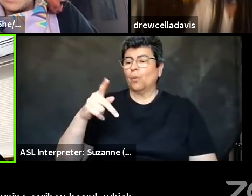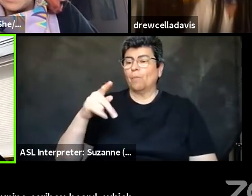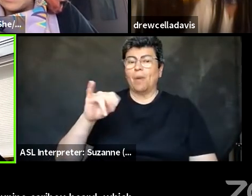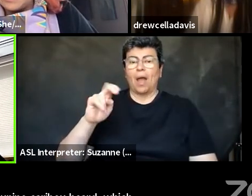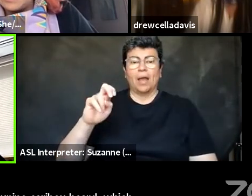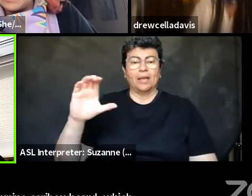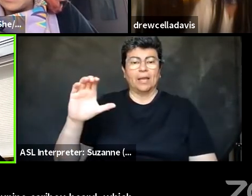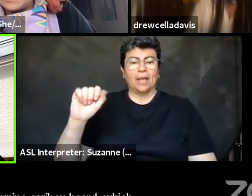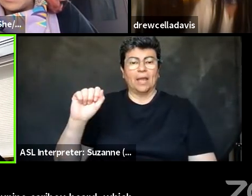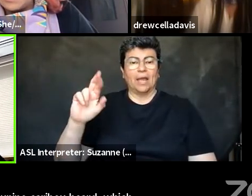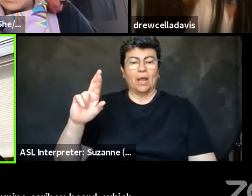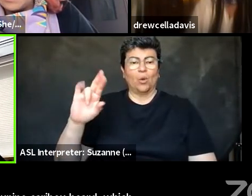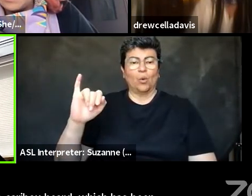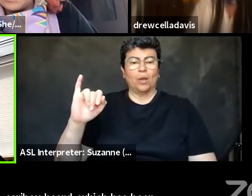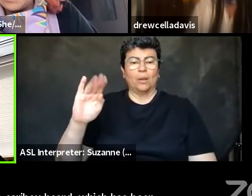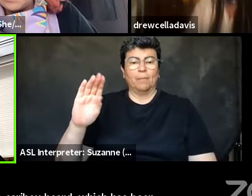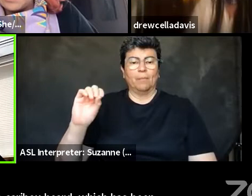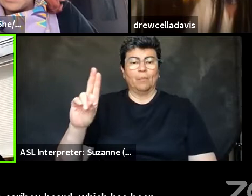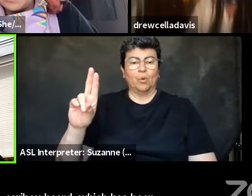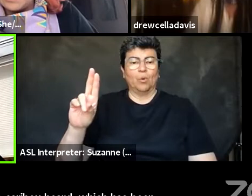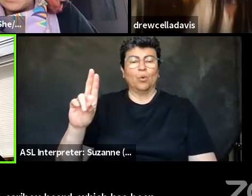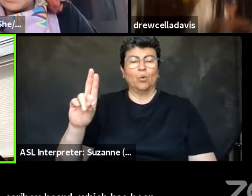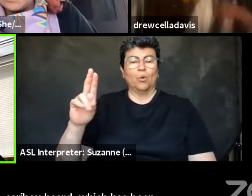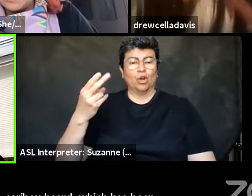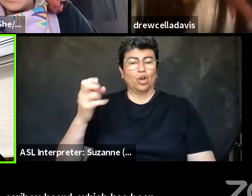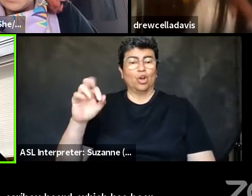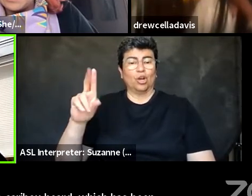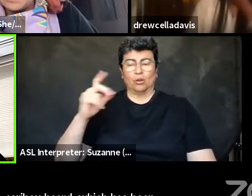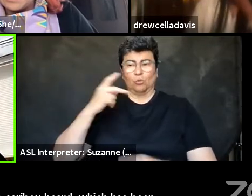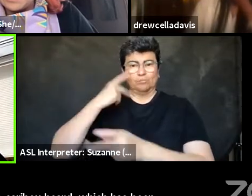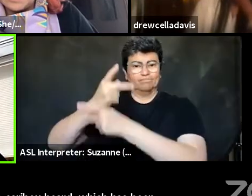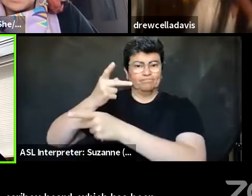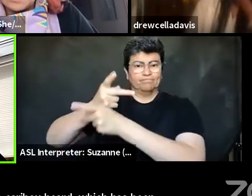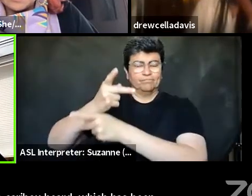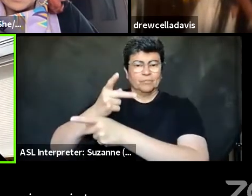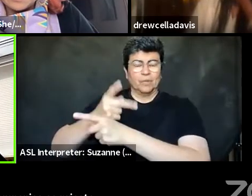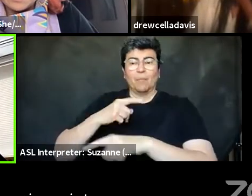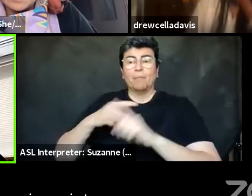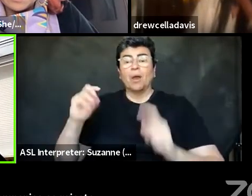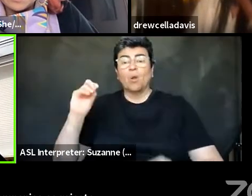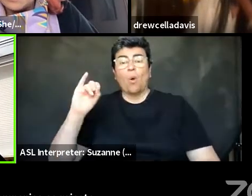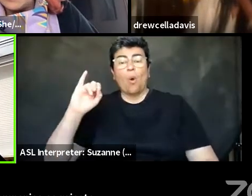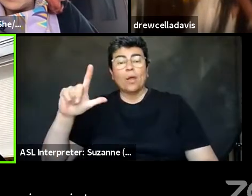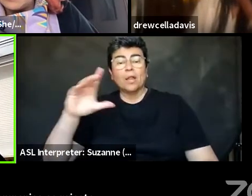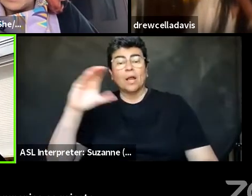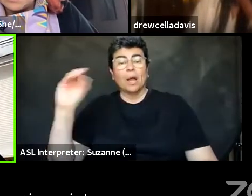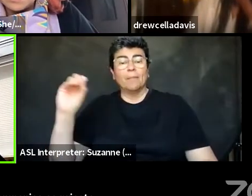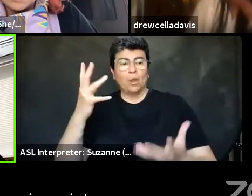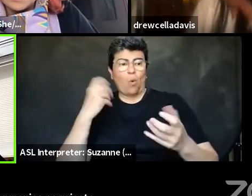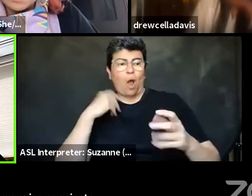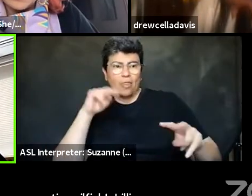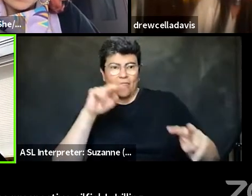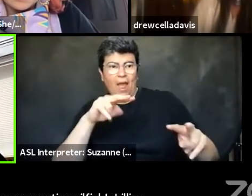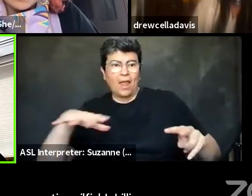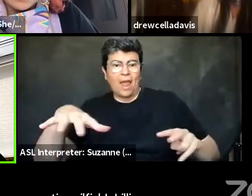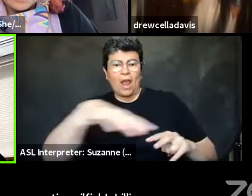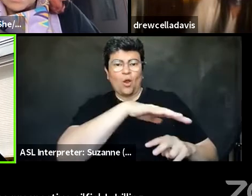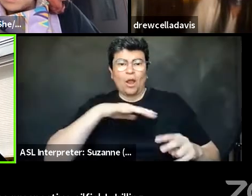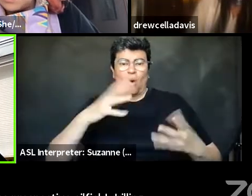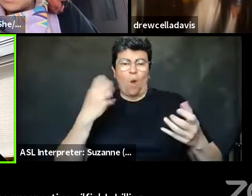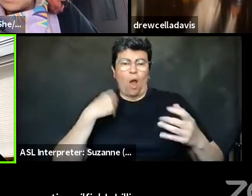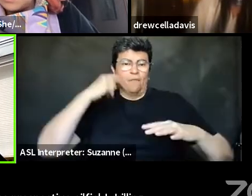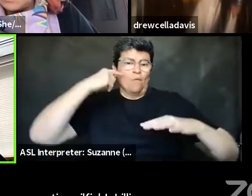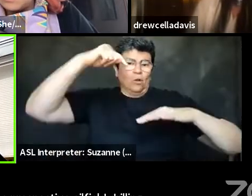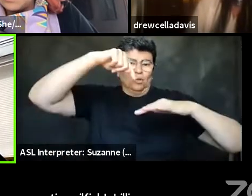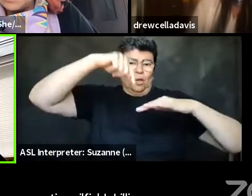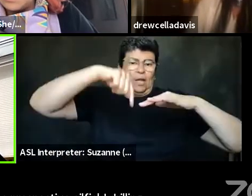been eyed by oil companies as prospective oil field drilling. So that's